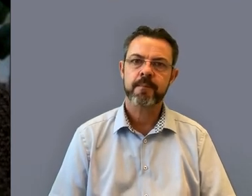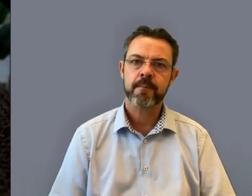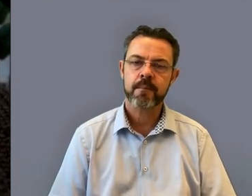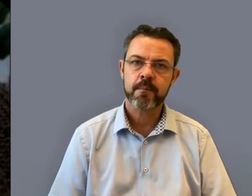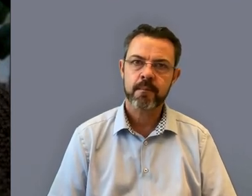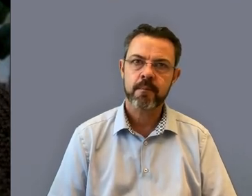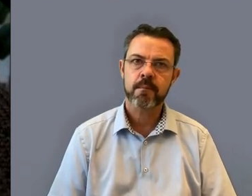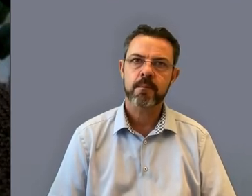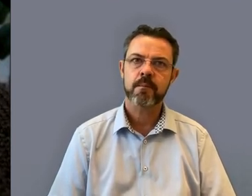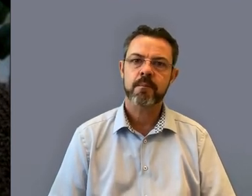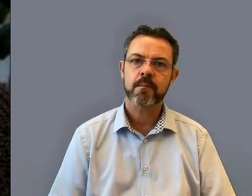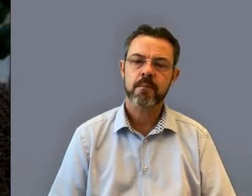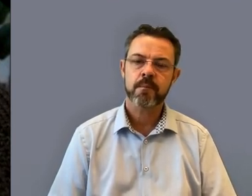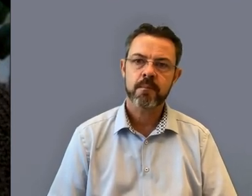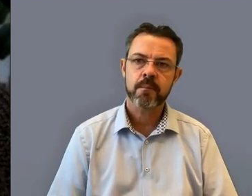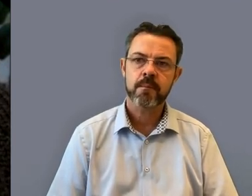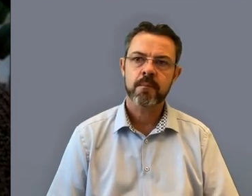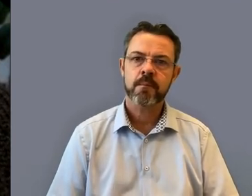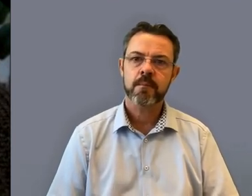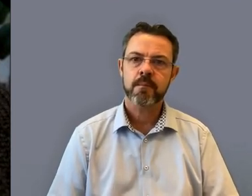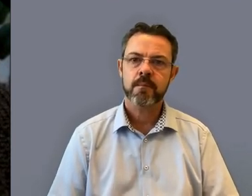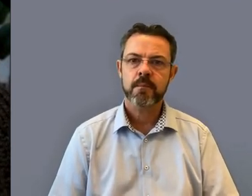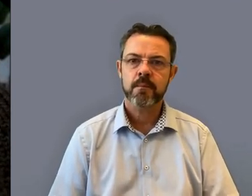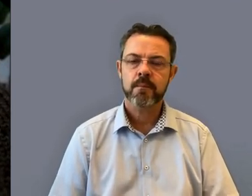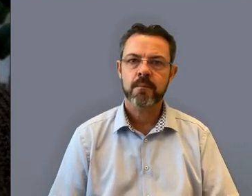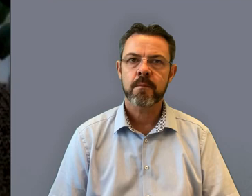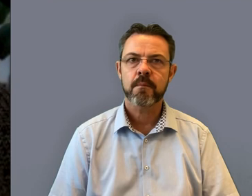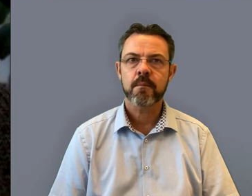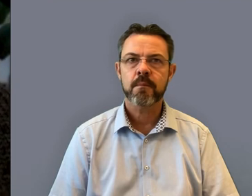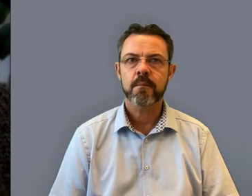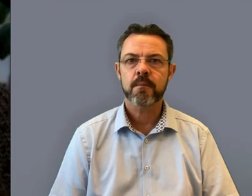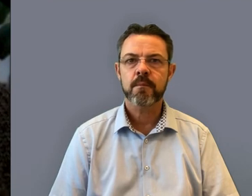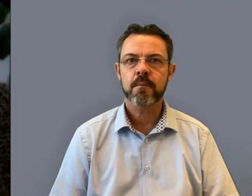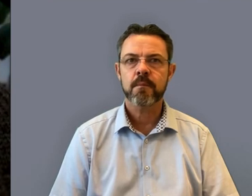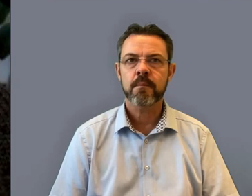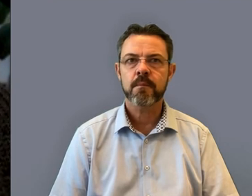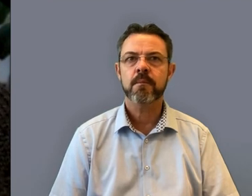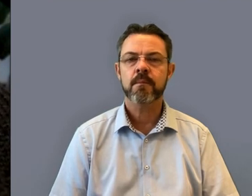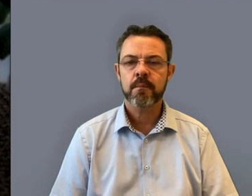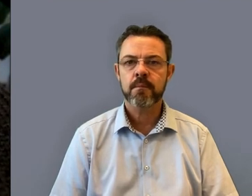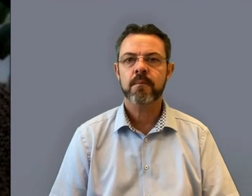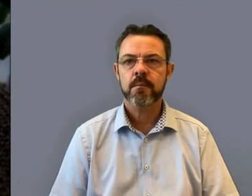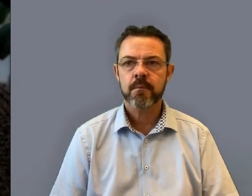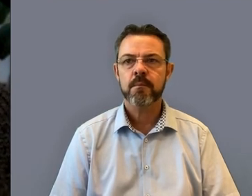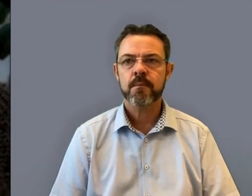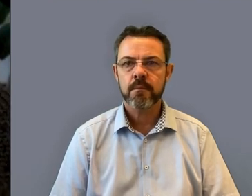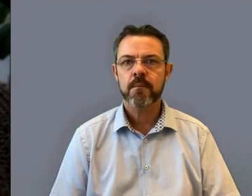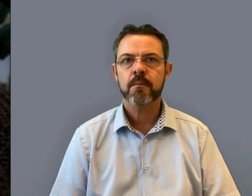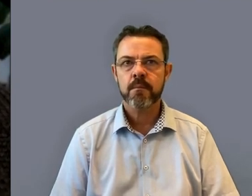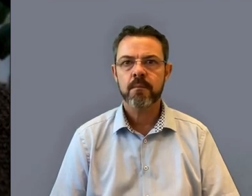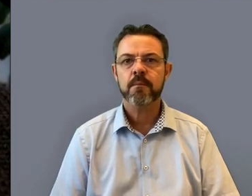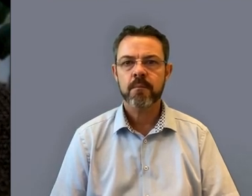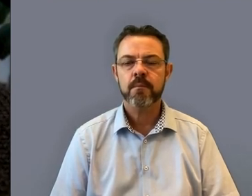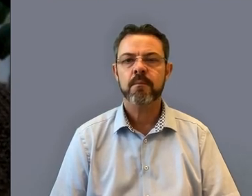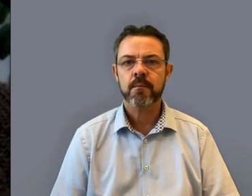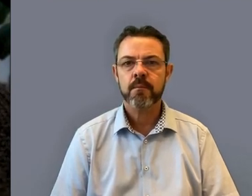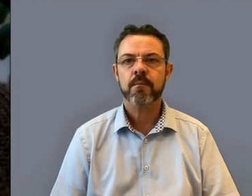this goes back to your previous point where often in practice, you see a lot of very simple models. Like theory of